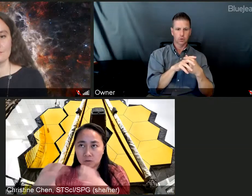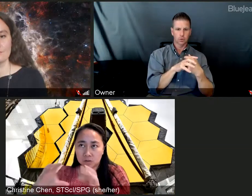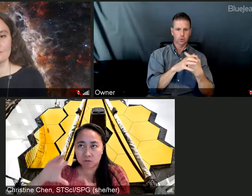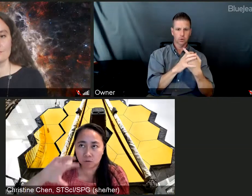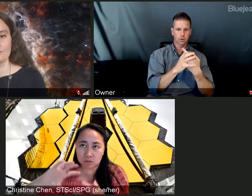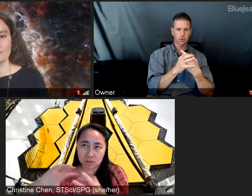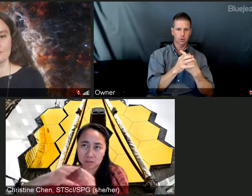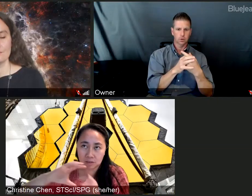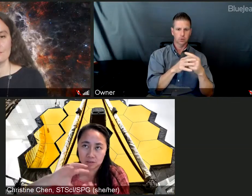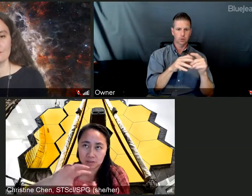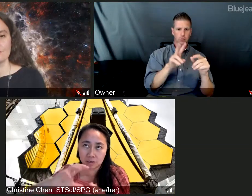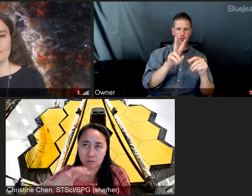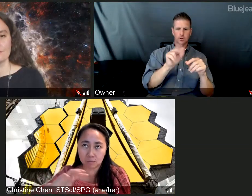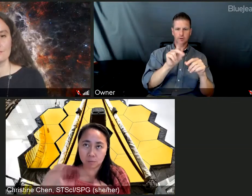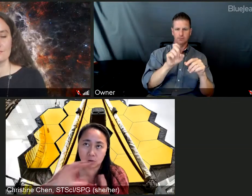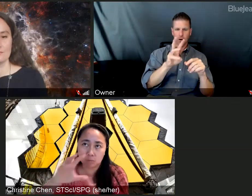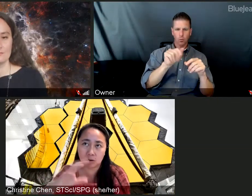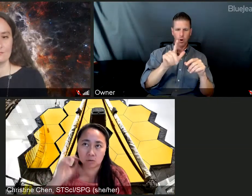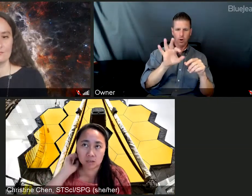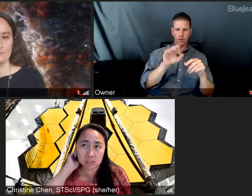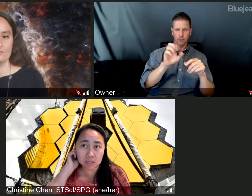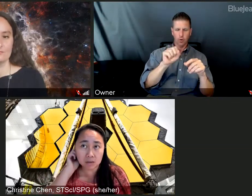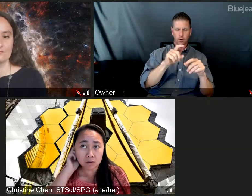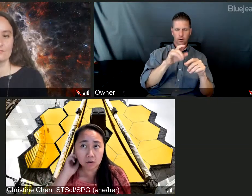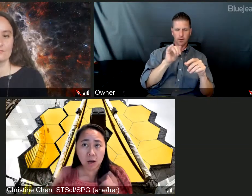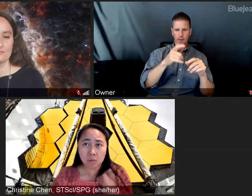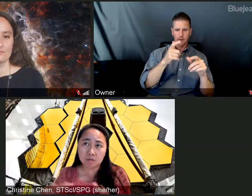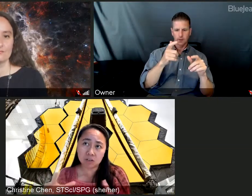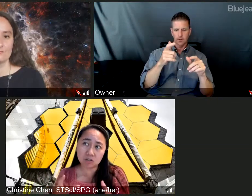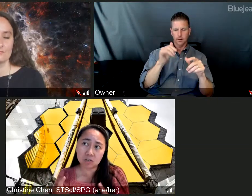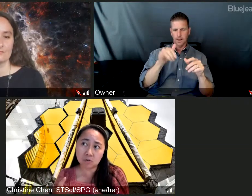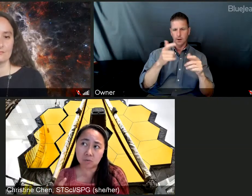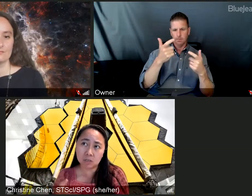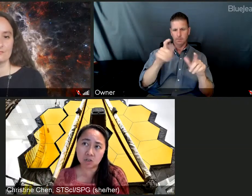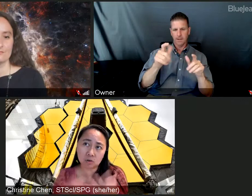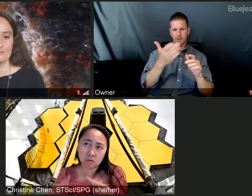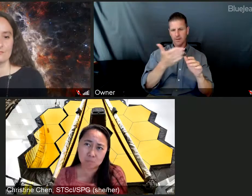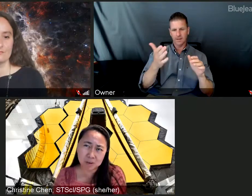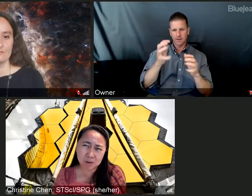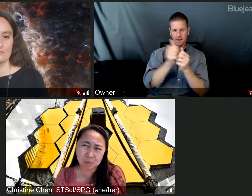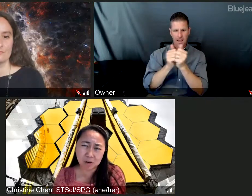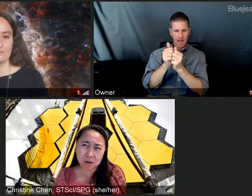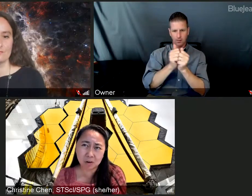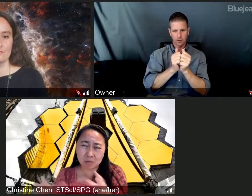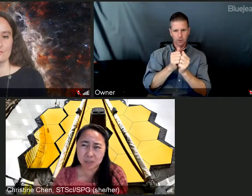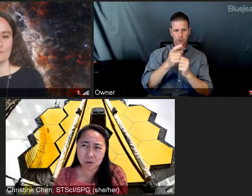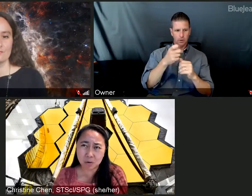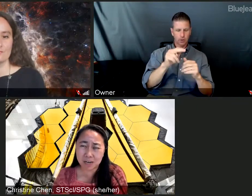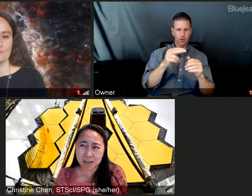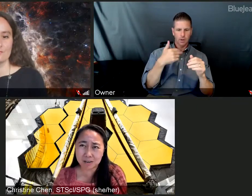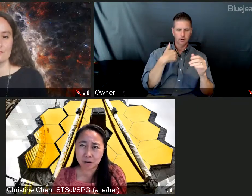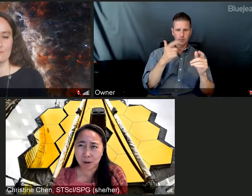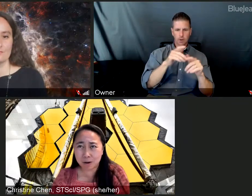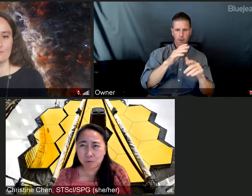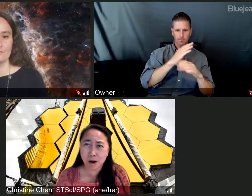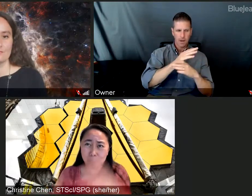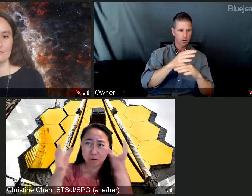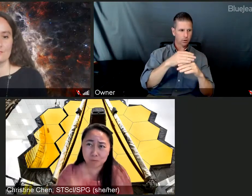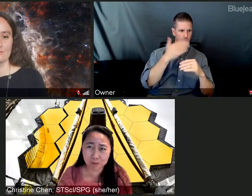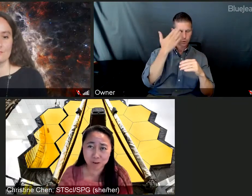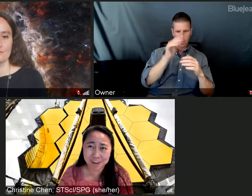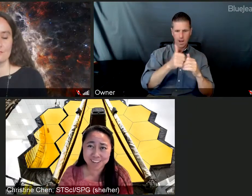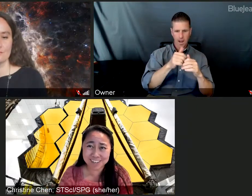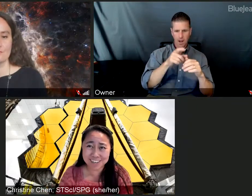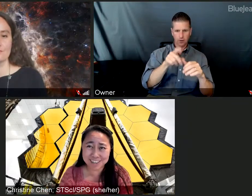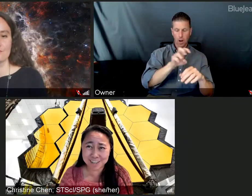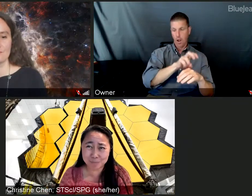van der Waals forces, like sticking bigger and bigger things together. But eventually you reach sort of a meter barrier, and we don't quite yet know how you hop